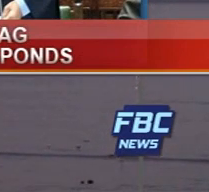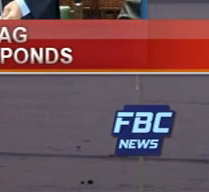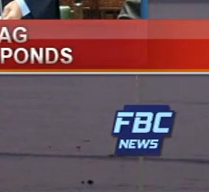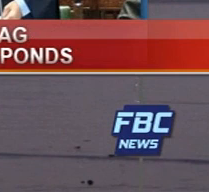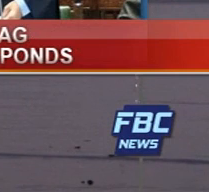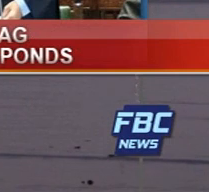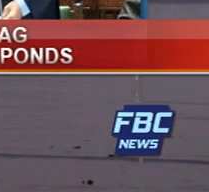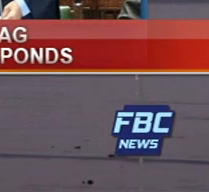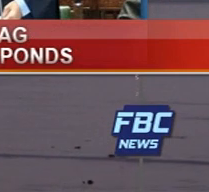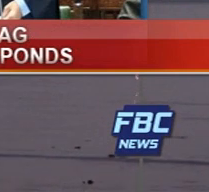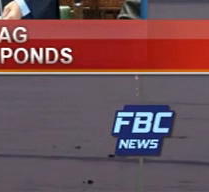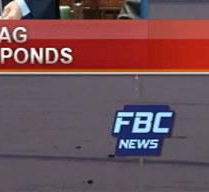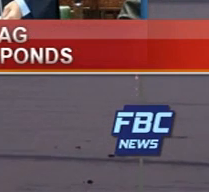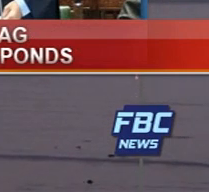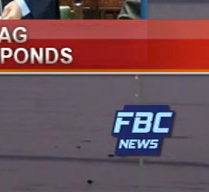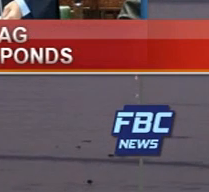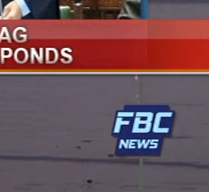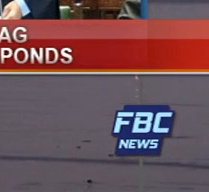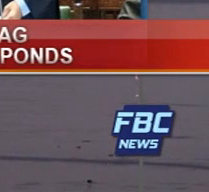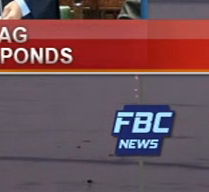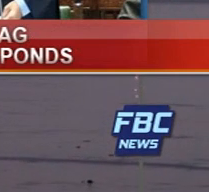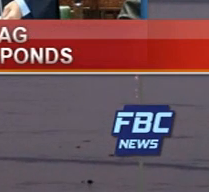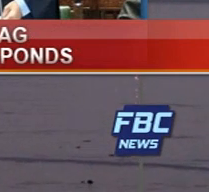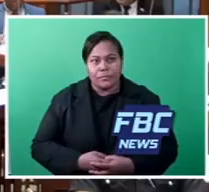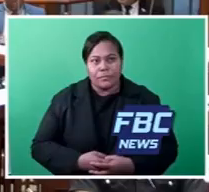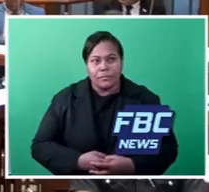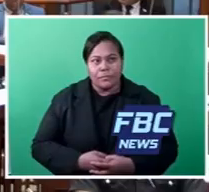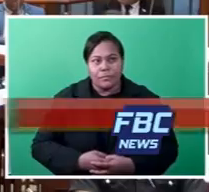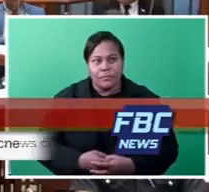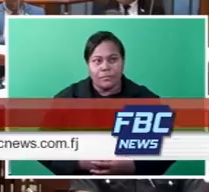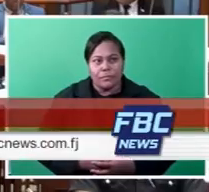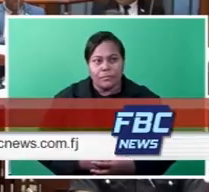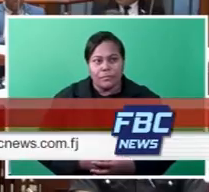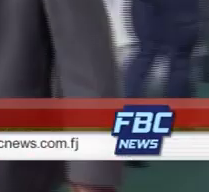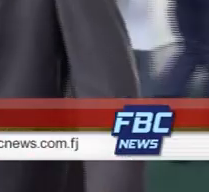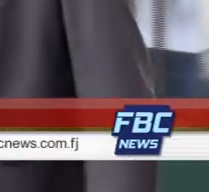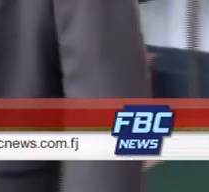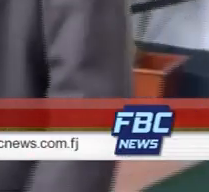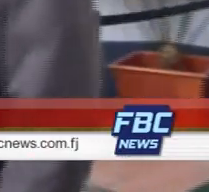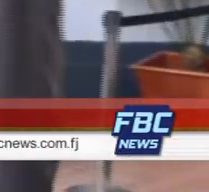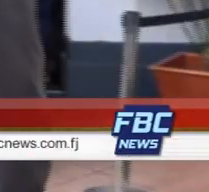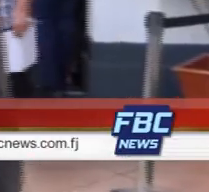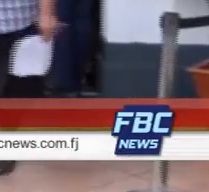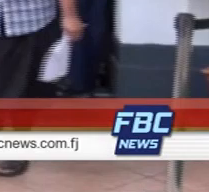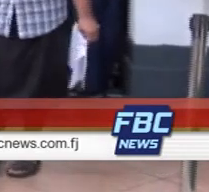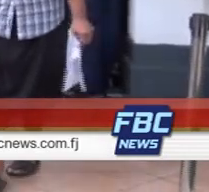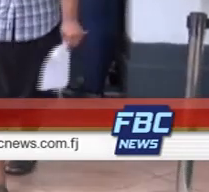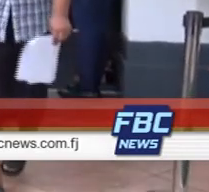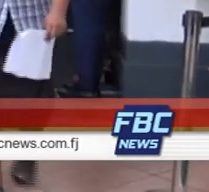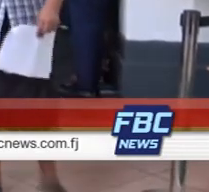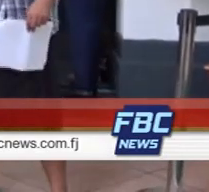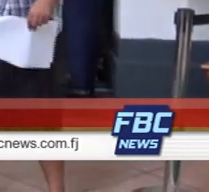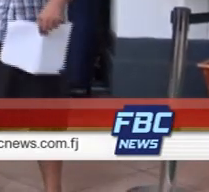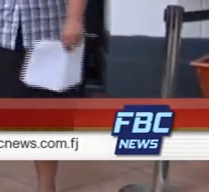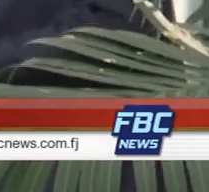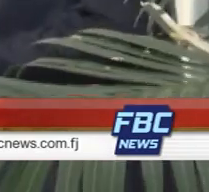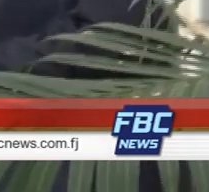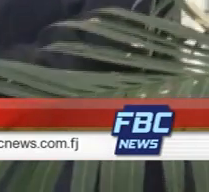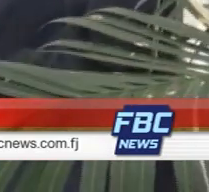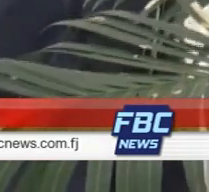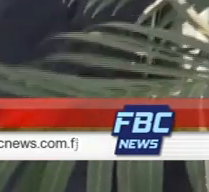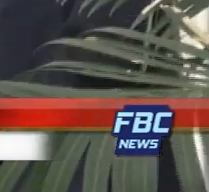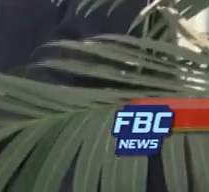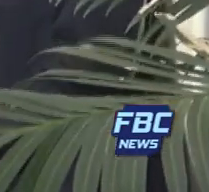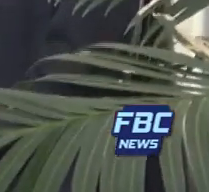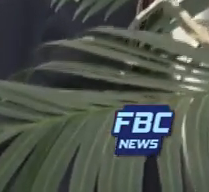by the government. Koroi Tandulala reports. The NFP leader claiming that the Fiji First government have disturbed the peace within